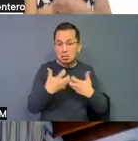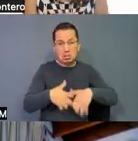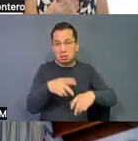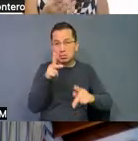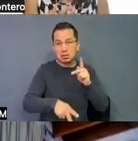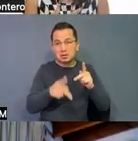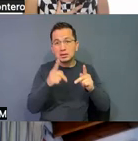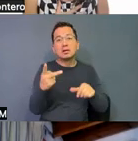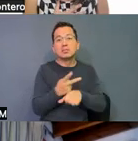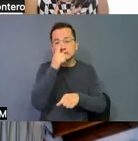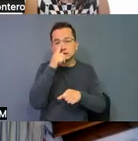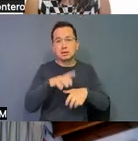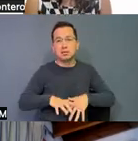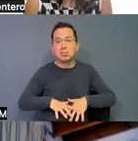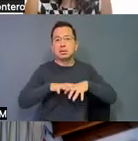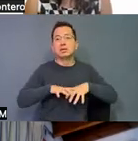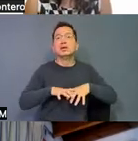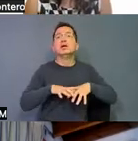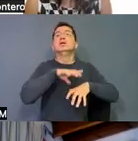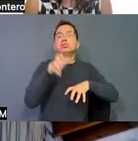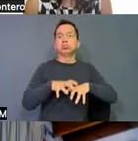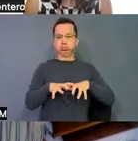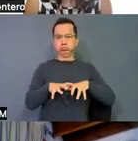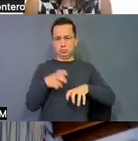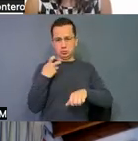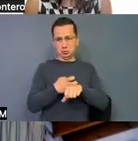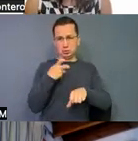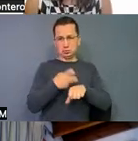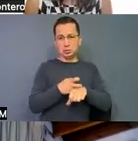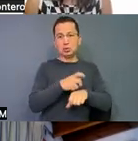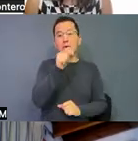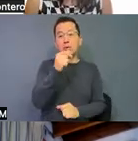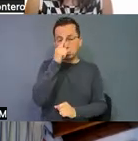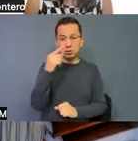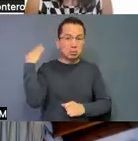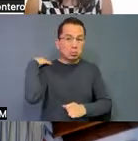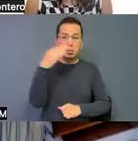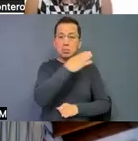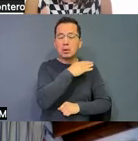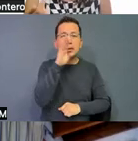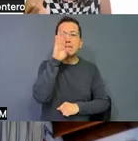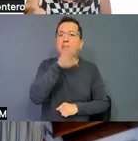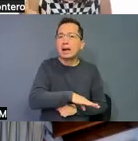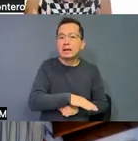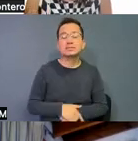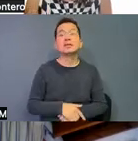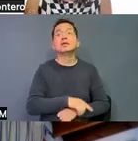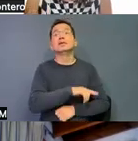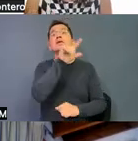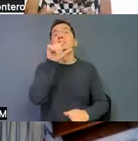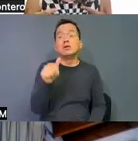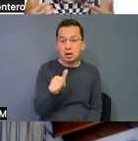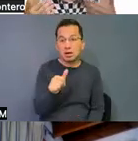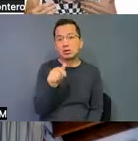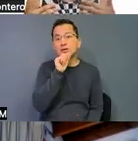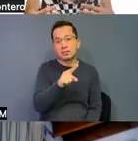move so easily. So the next system that is affected is lungs, the lungs. And finally, the kidney. Once the kidneys are